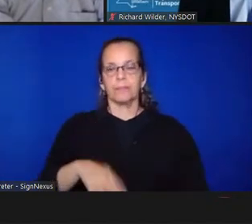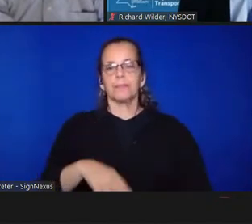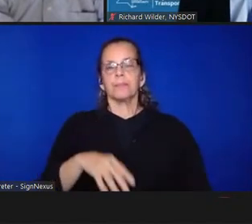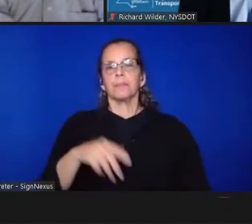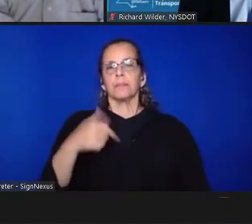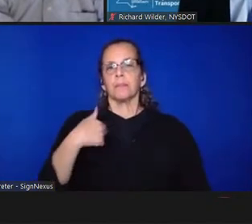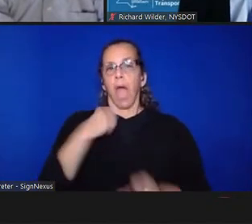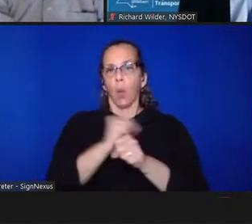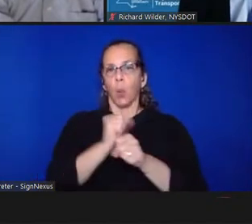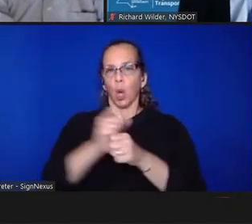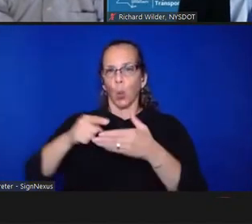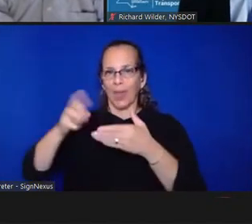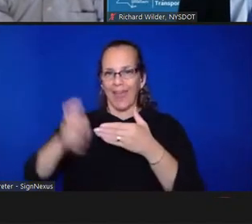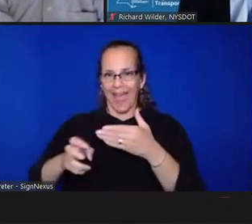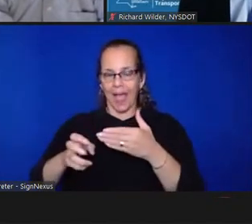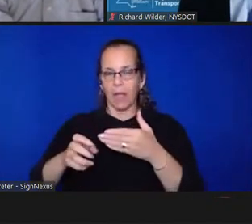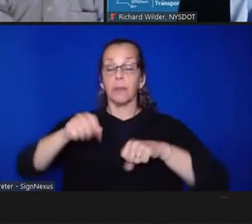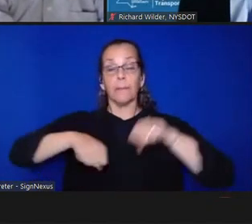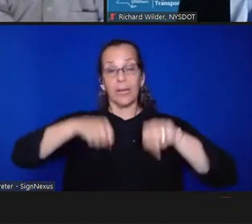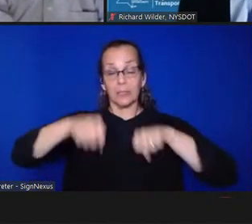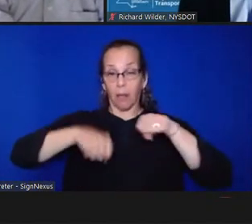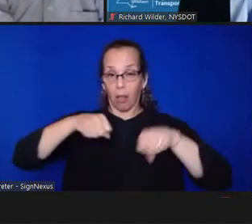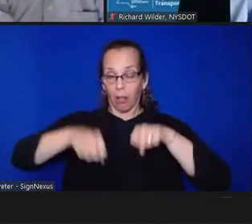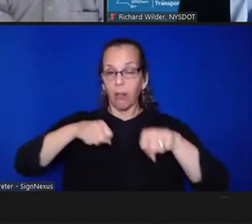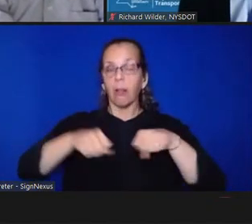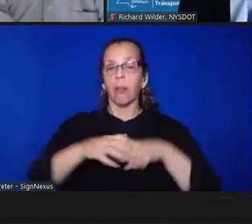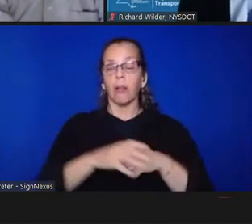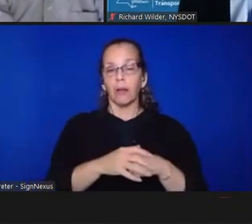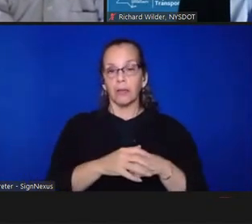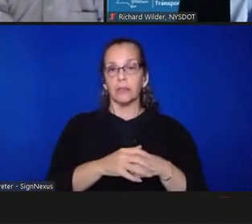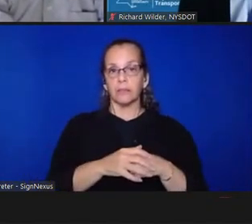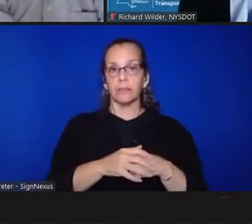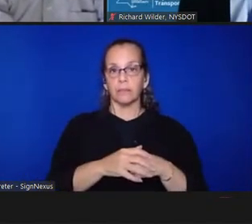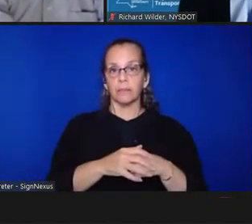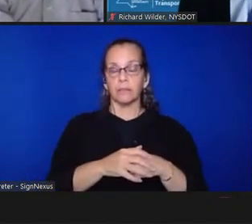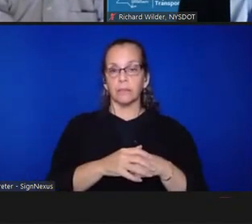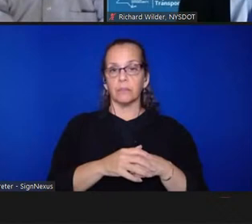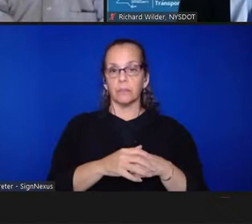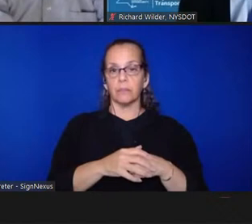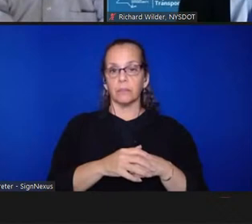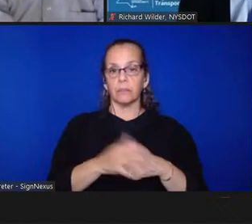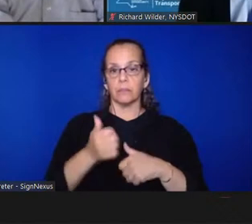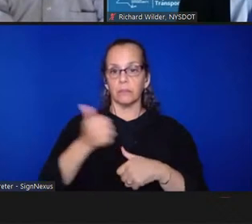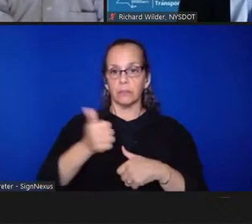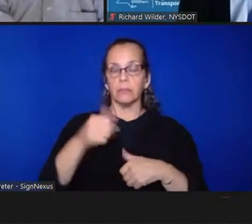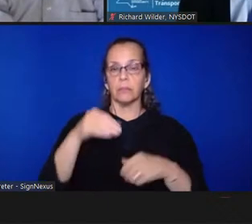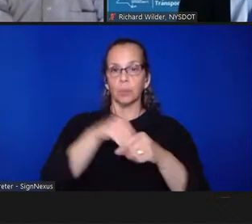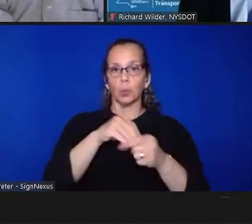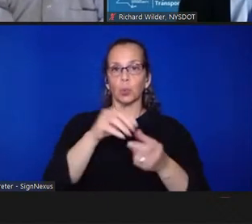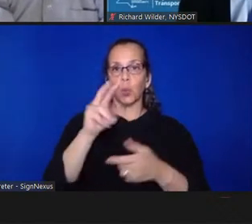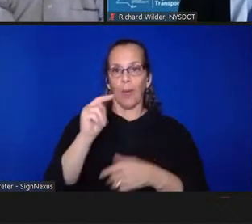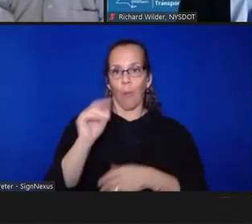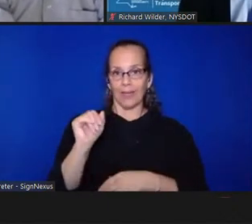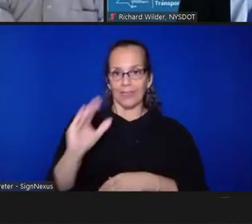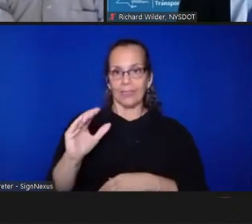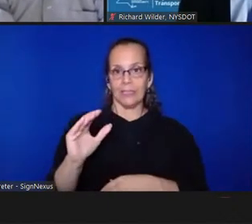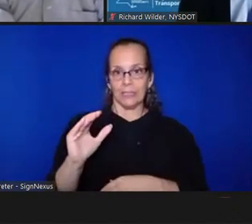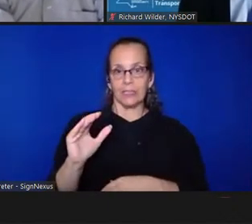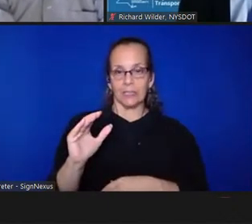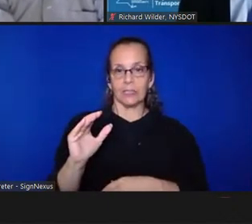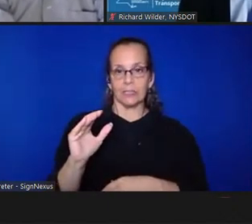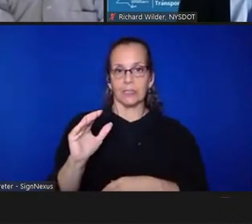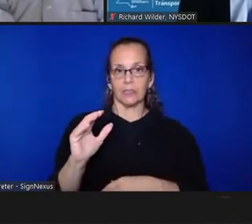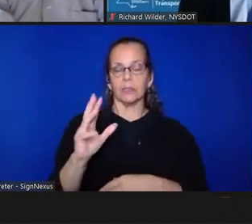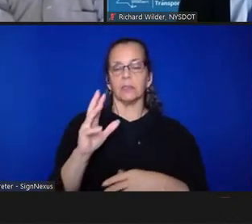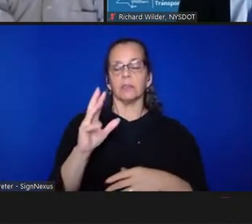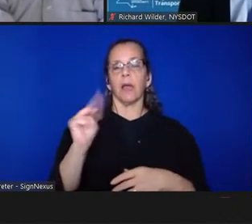weekends and do ride a bicycle um into the in to into the Metropolitan that's the Metropolitan Museum of Art so